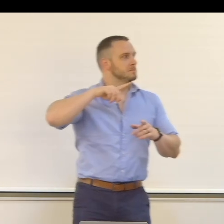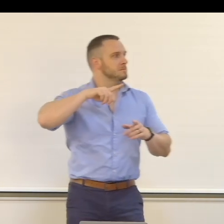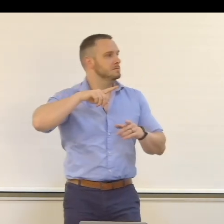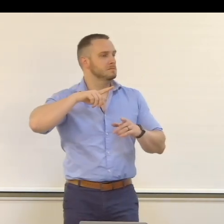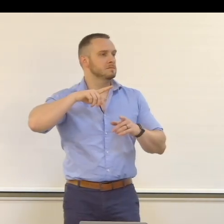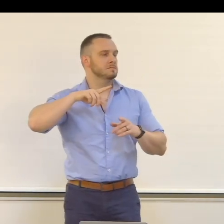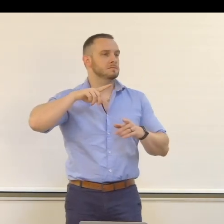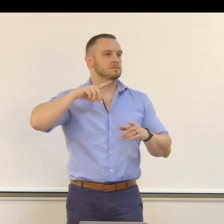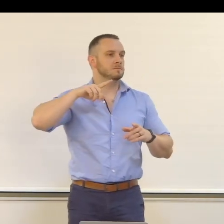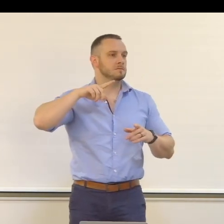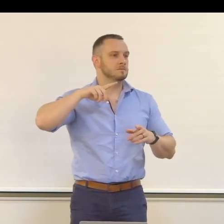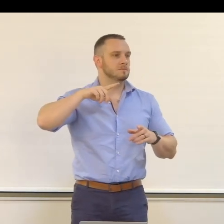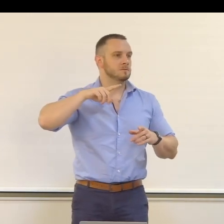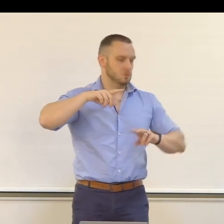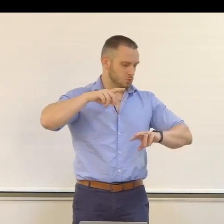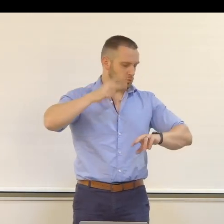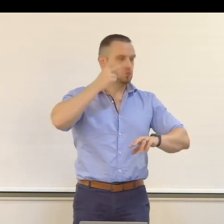both.